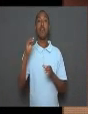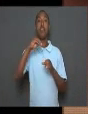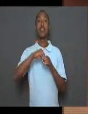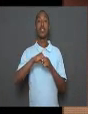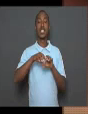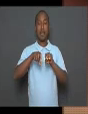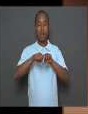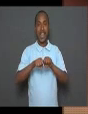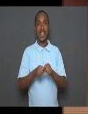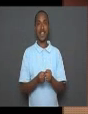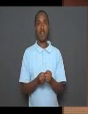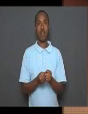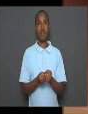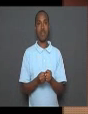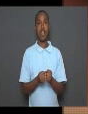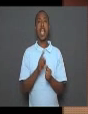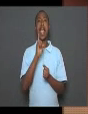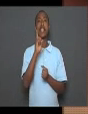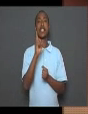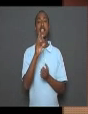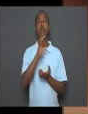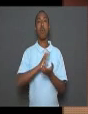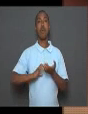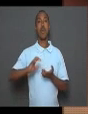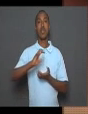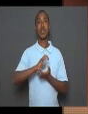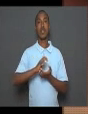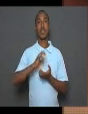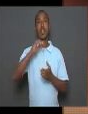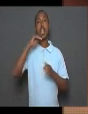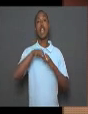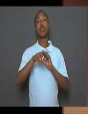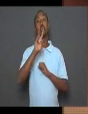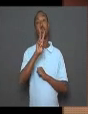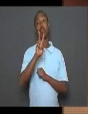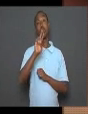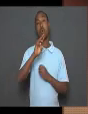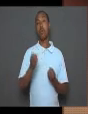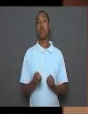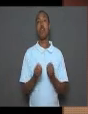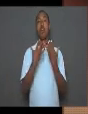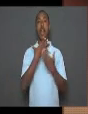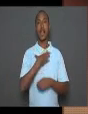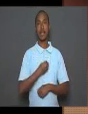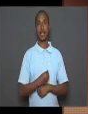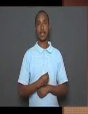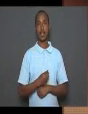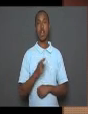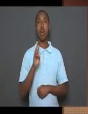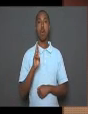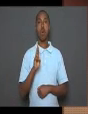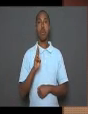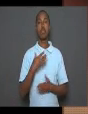the breaking down of a single compound into two or more elements